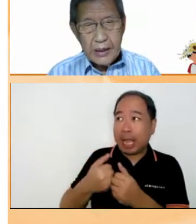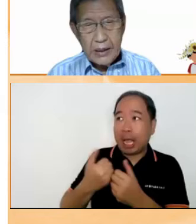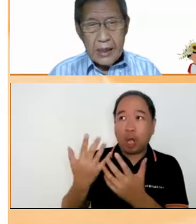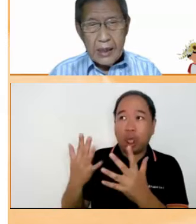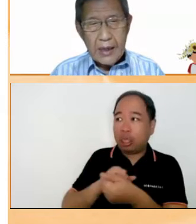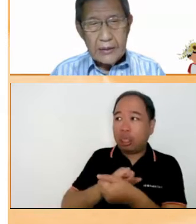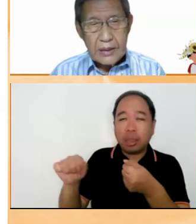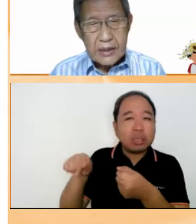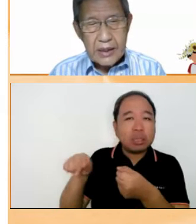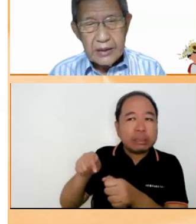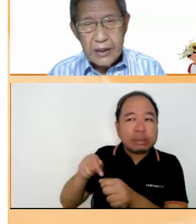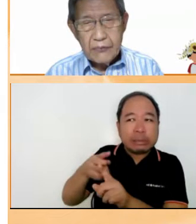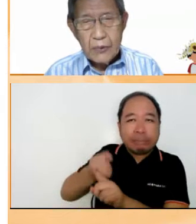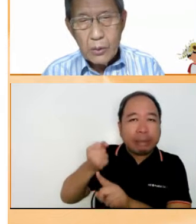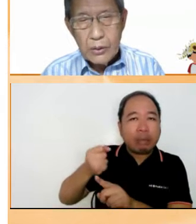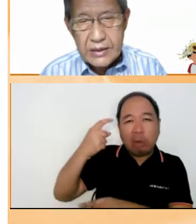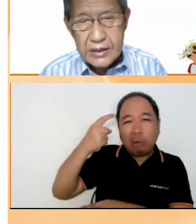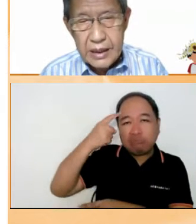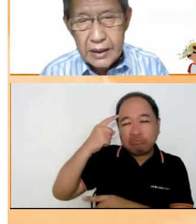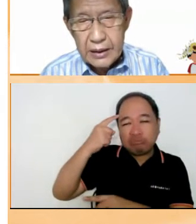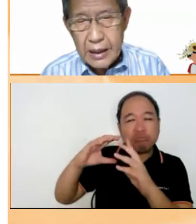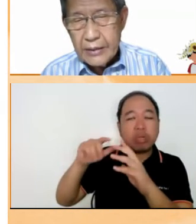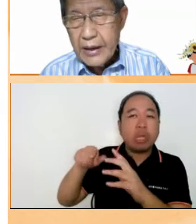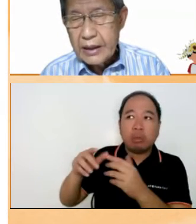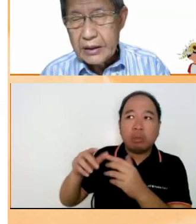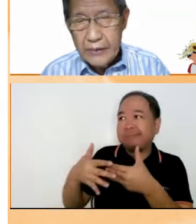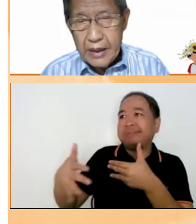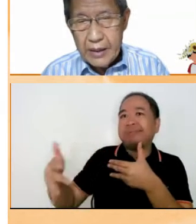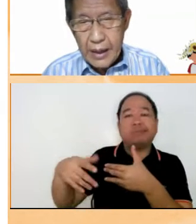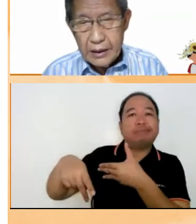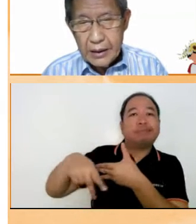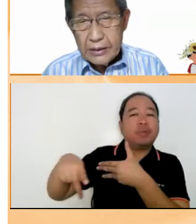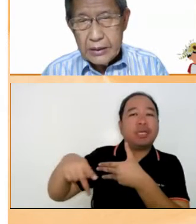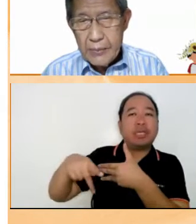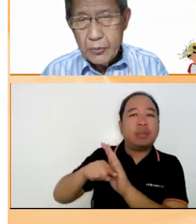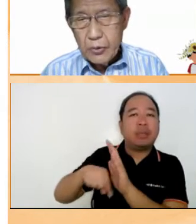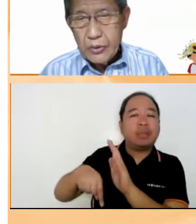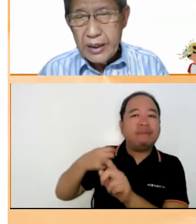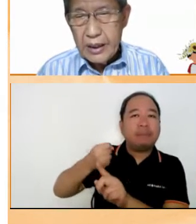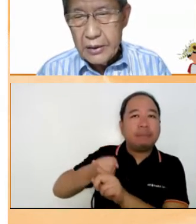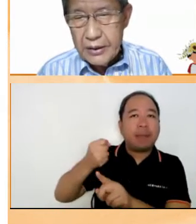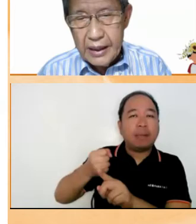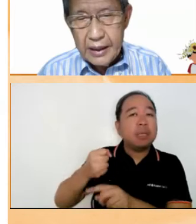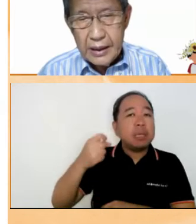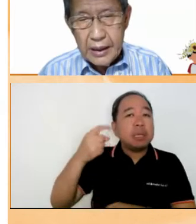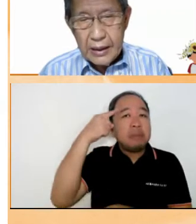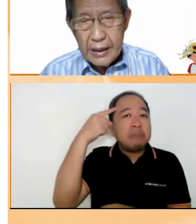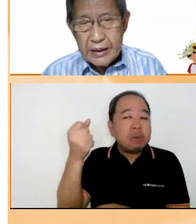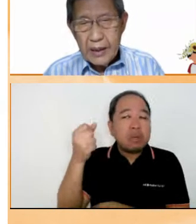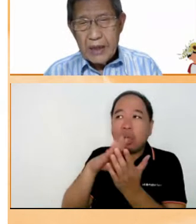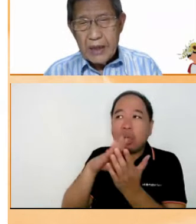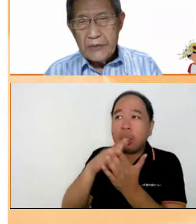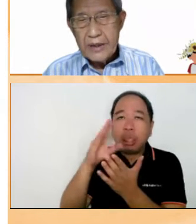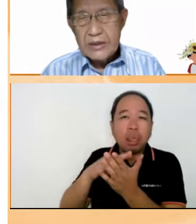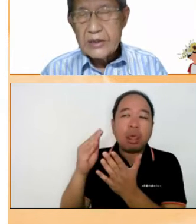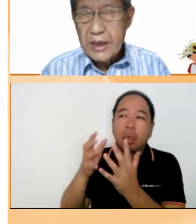brain, and this can have long-lasting negative impact the memory and learning, and